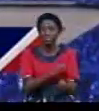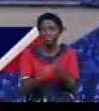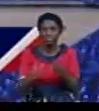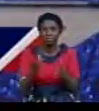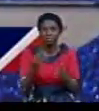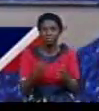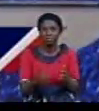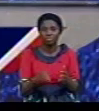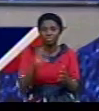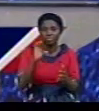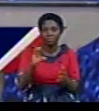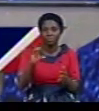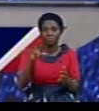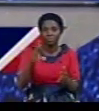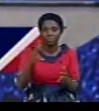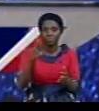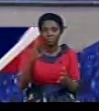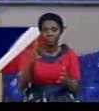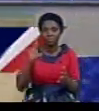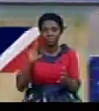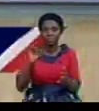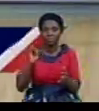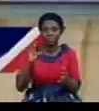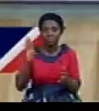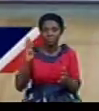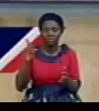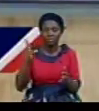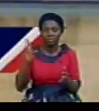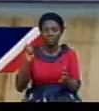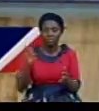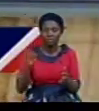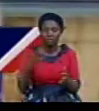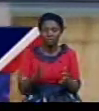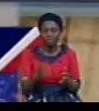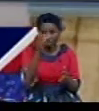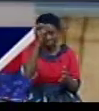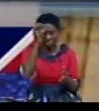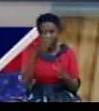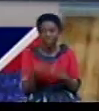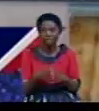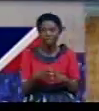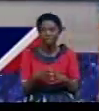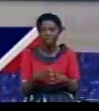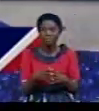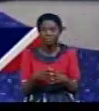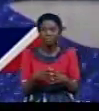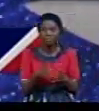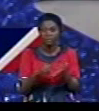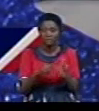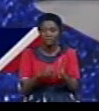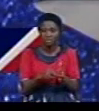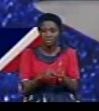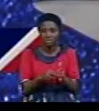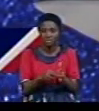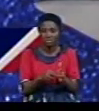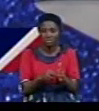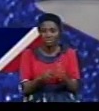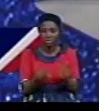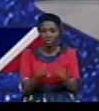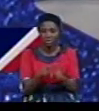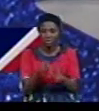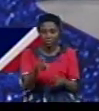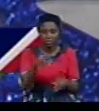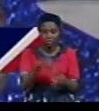crucibles of Satan Crucible that's where you know you put something